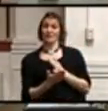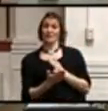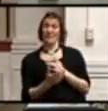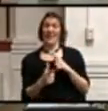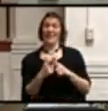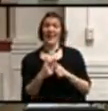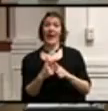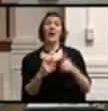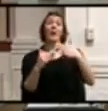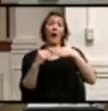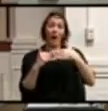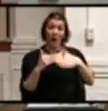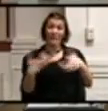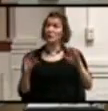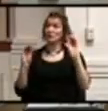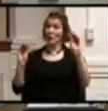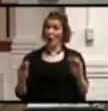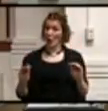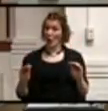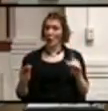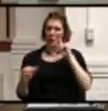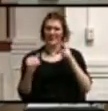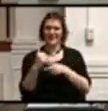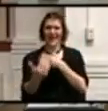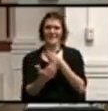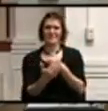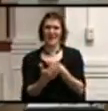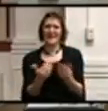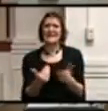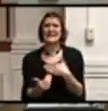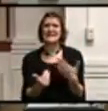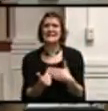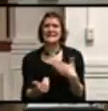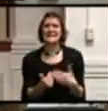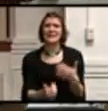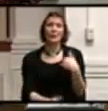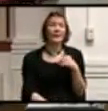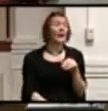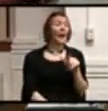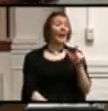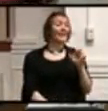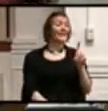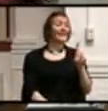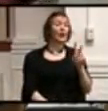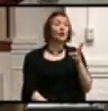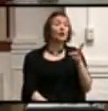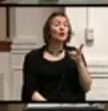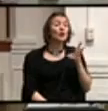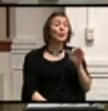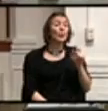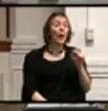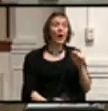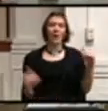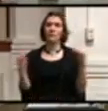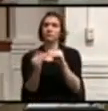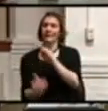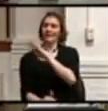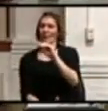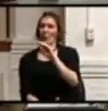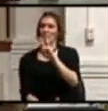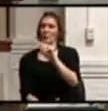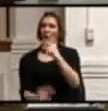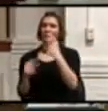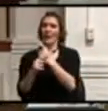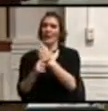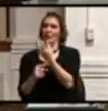save. You can do a 40 watt bulb with a 2 watt LED or something. So